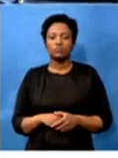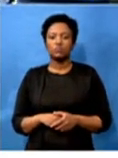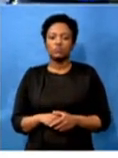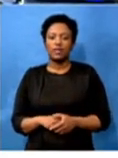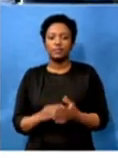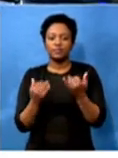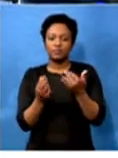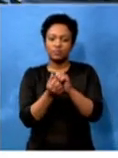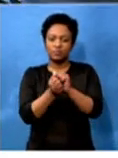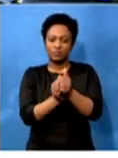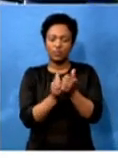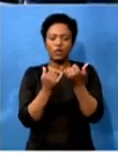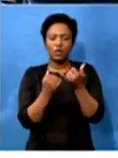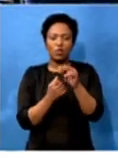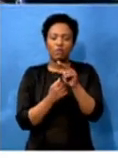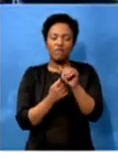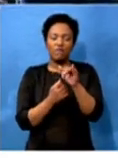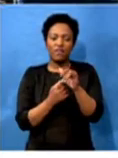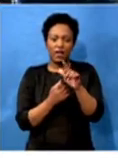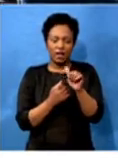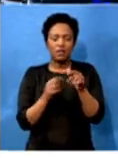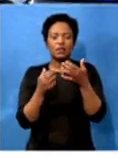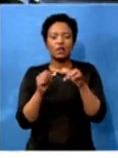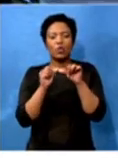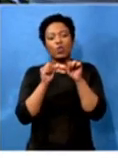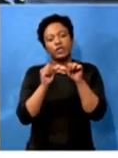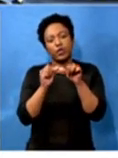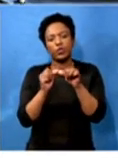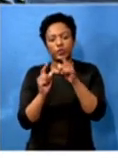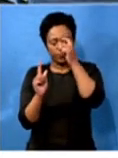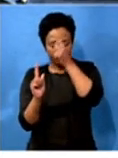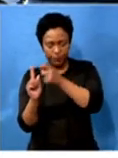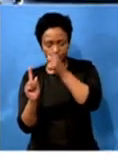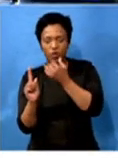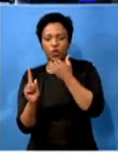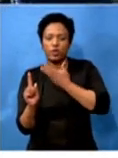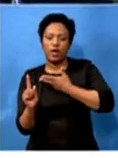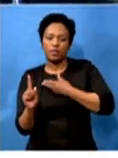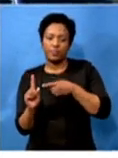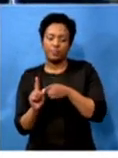and then we'll come back and continue paying tribute to Andrew Mlangeni.